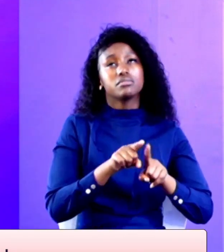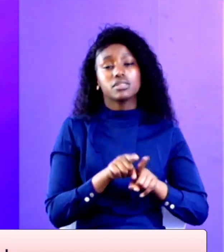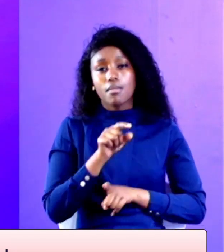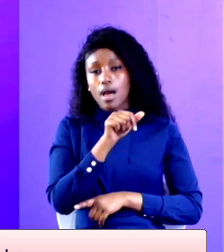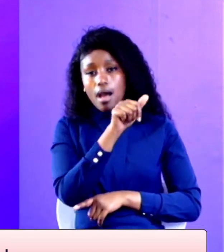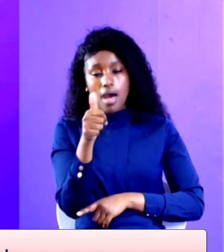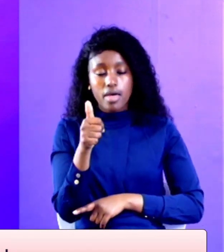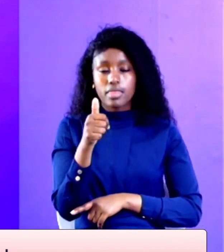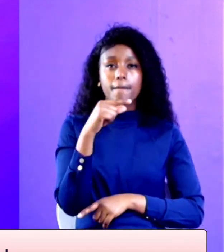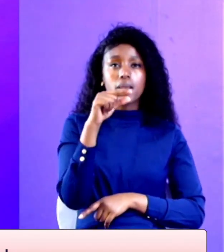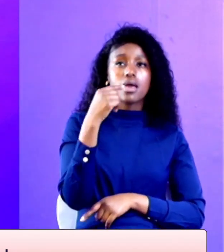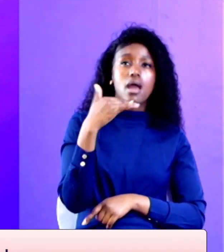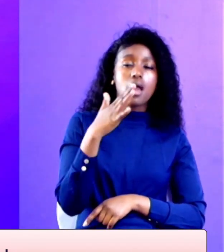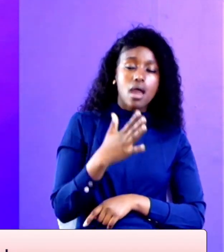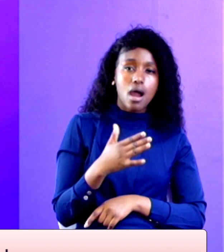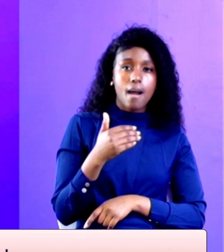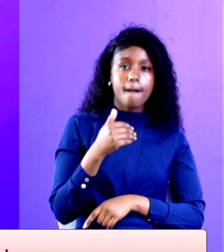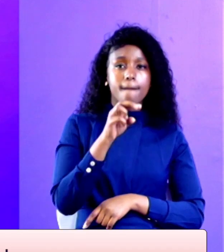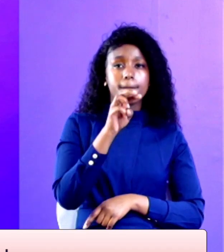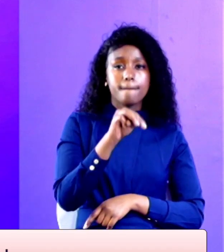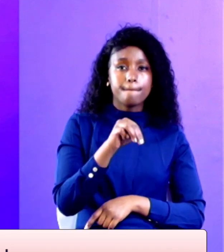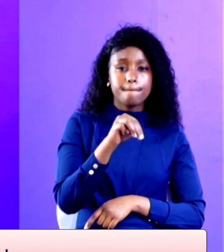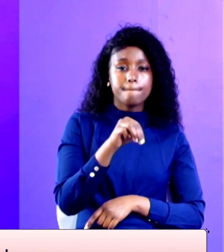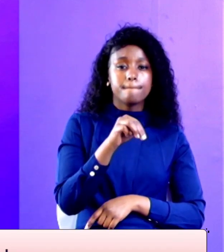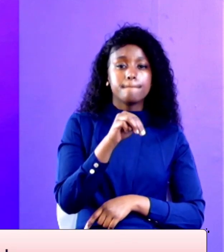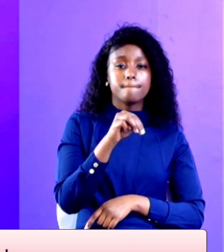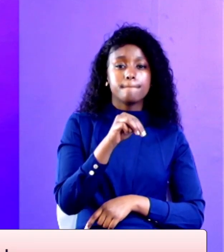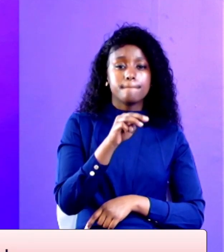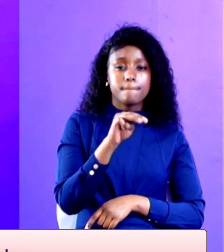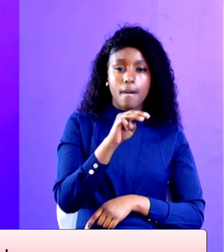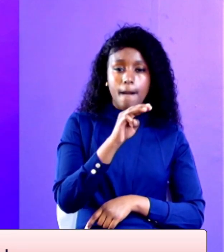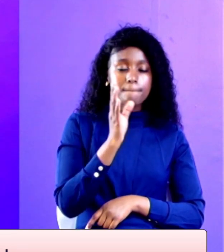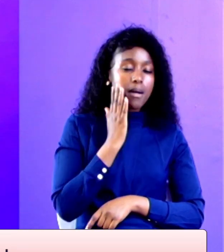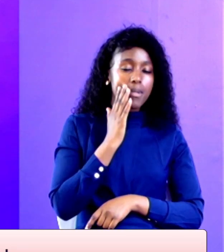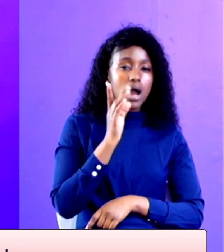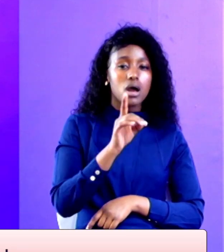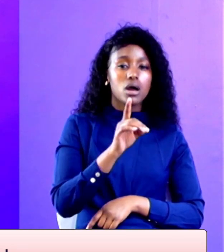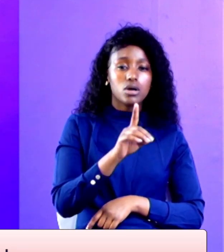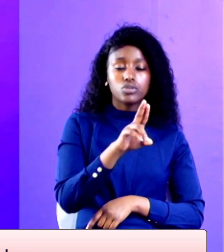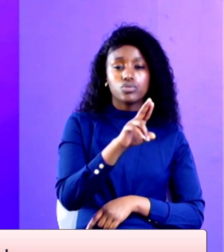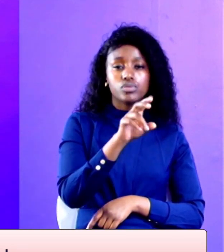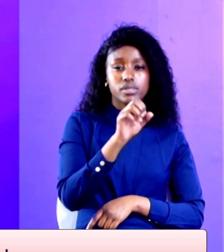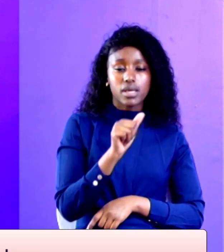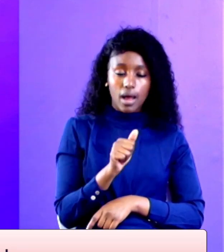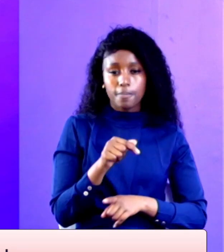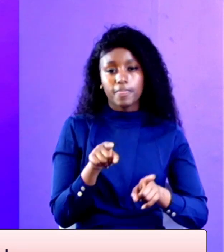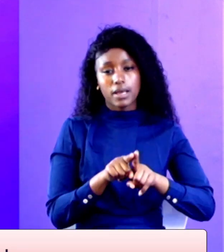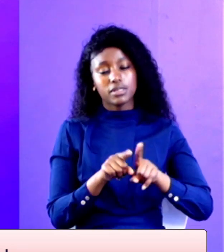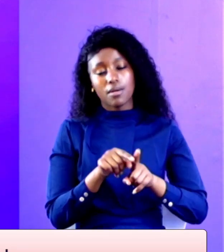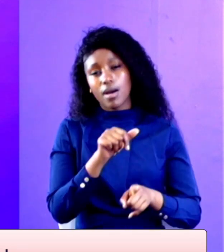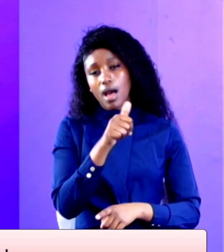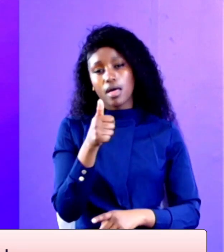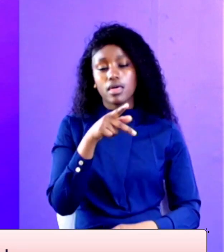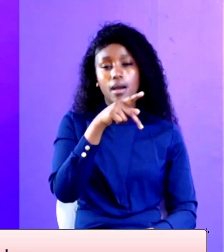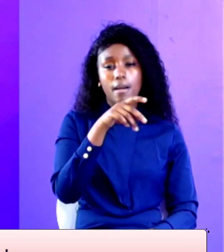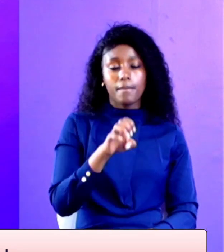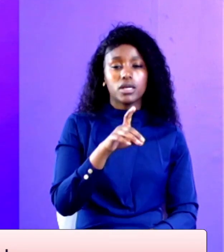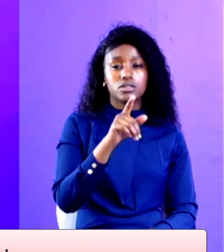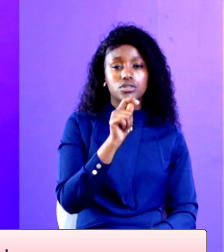in Mamadou Sarr from RC Strasbourg. George Petrovic joined Bournemouth for £25